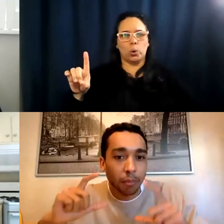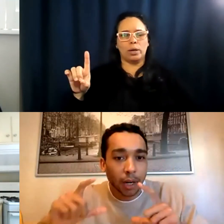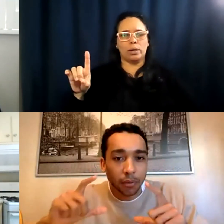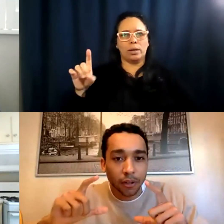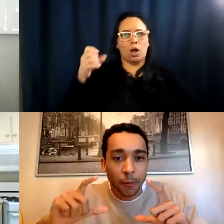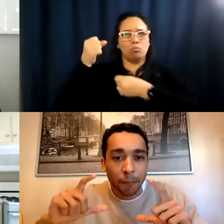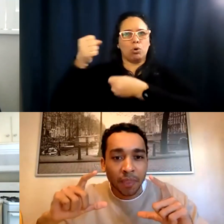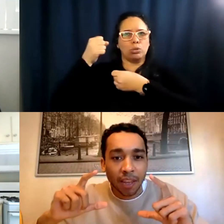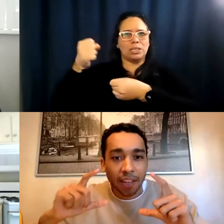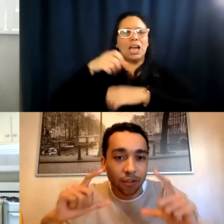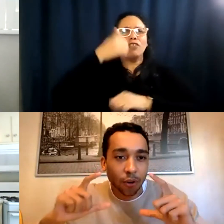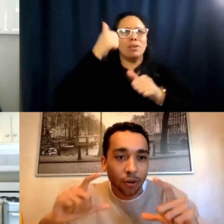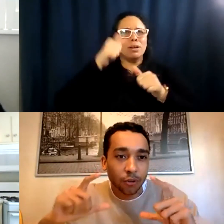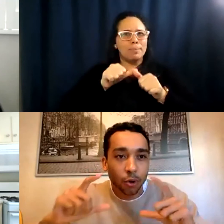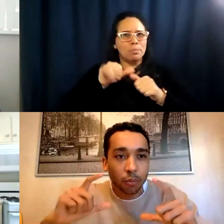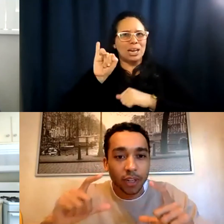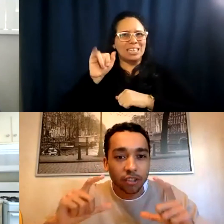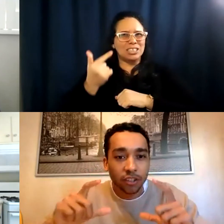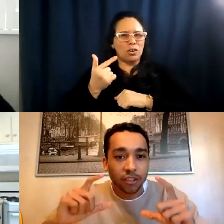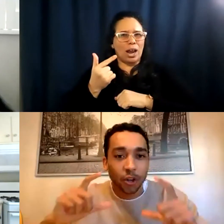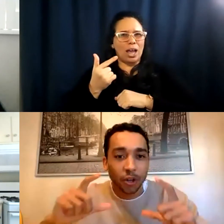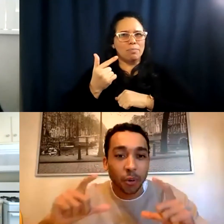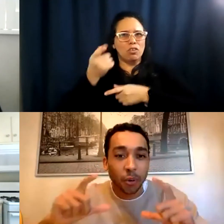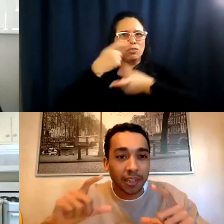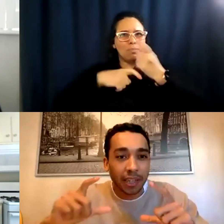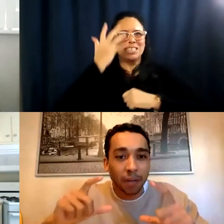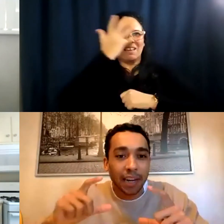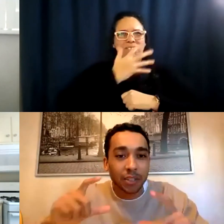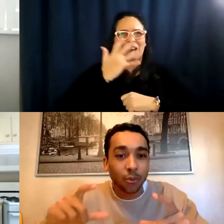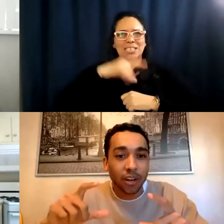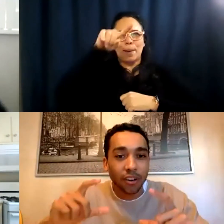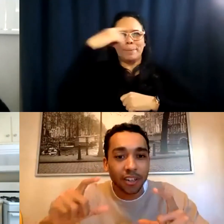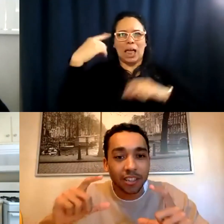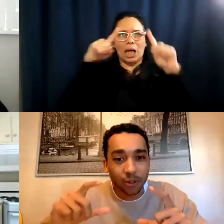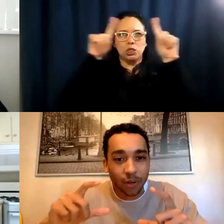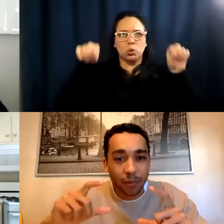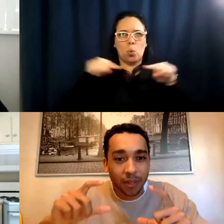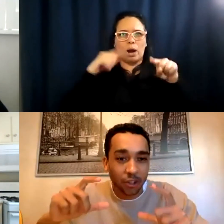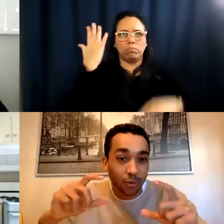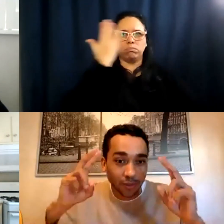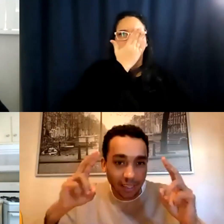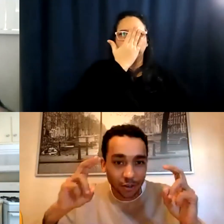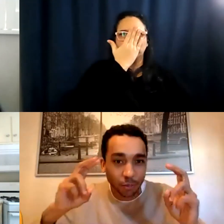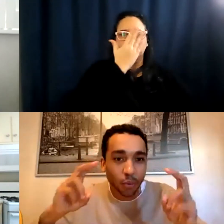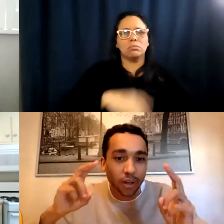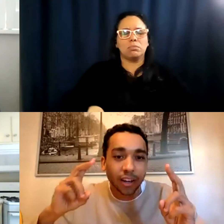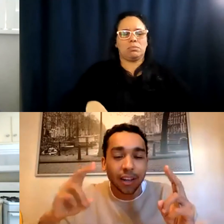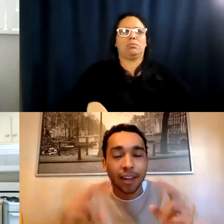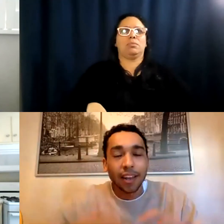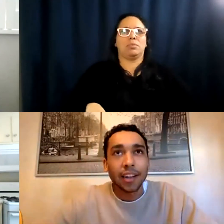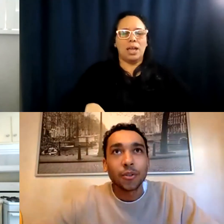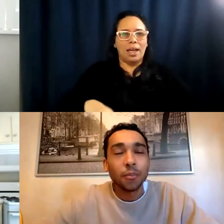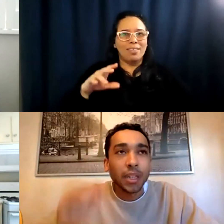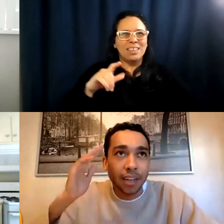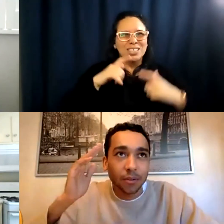became popular. And these large corporations started posting that Black Square on Instagram and show up like support.